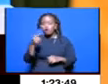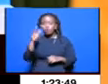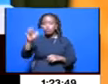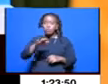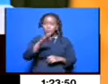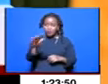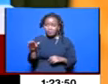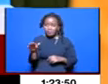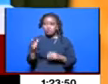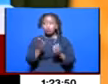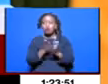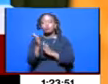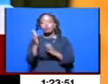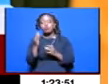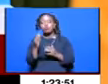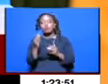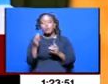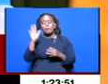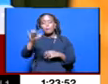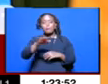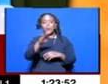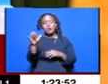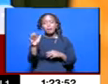parliamentary initiative.